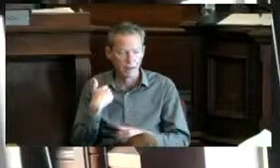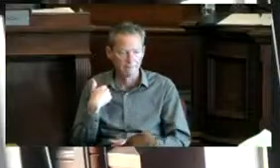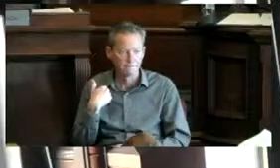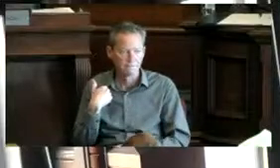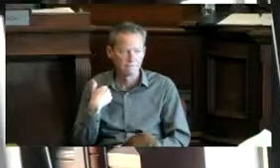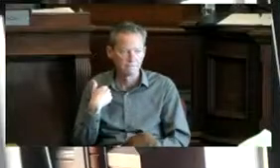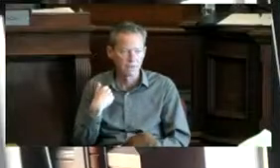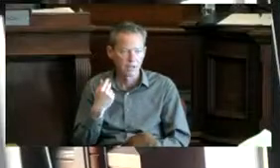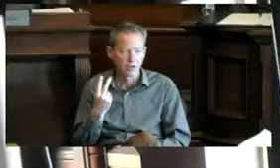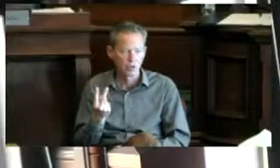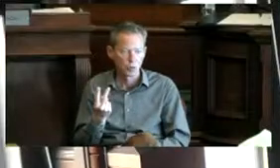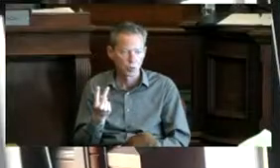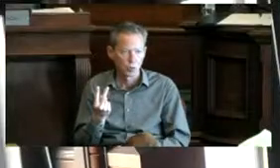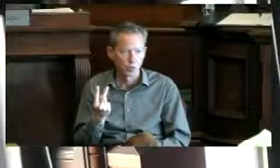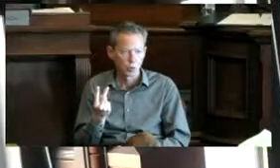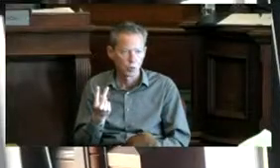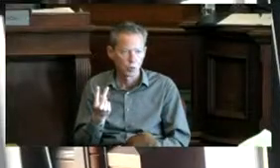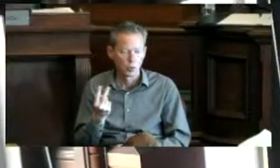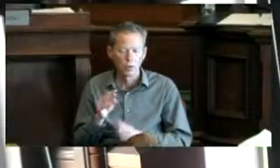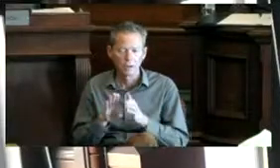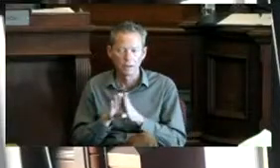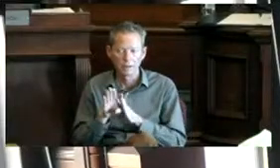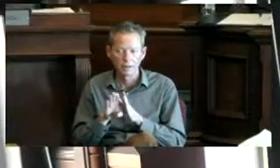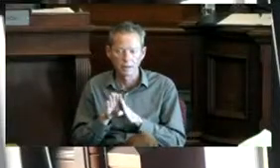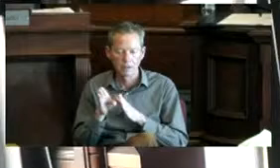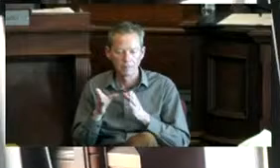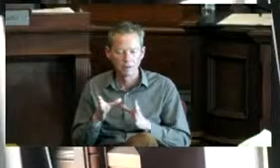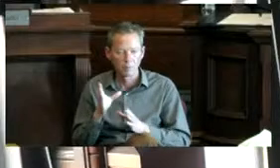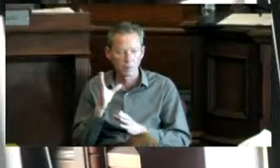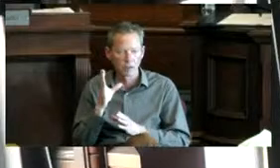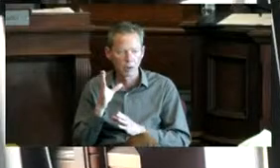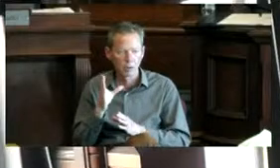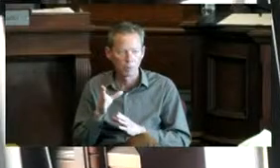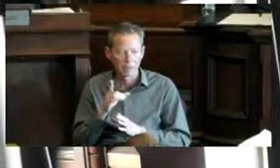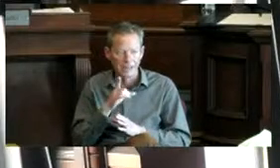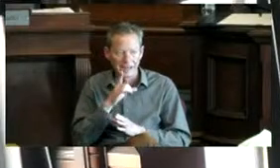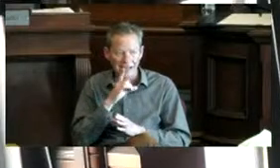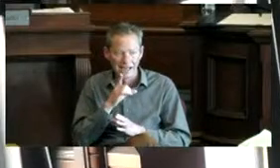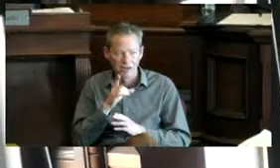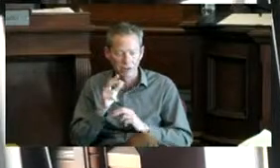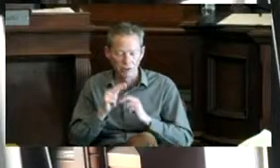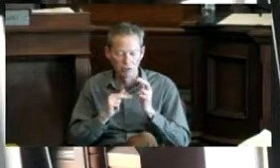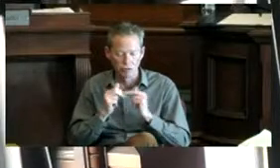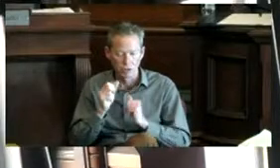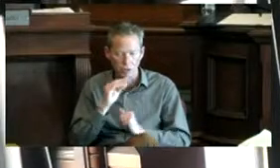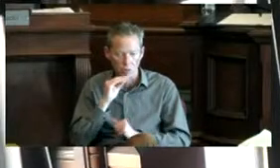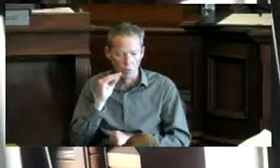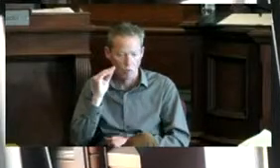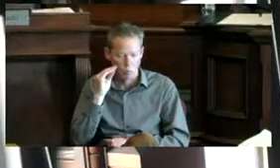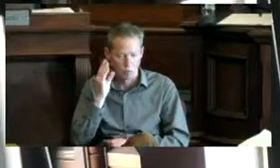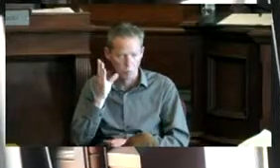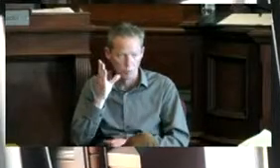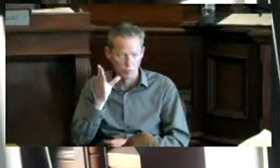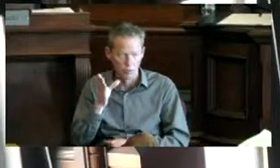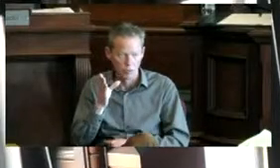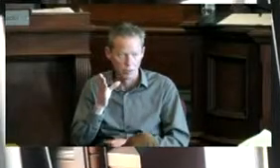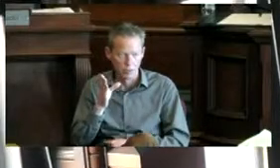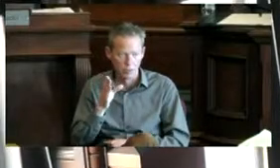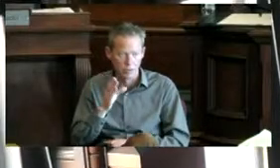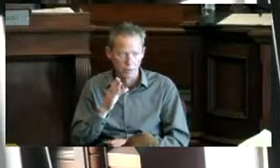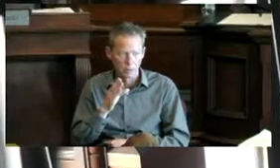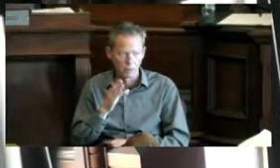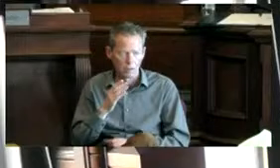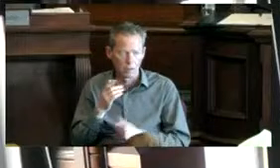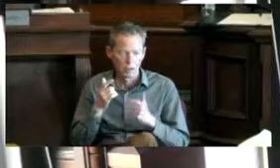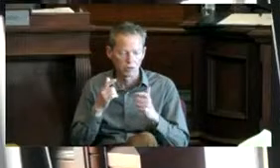have two developers that will be actually constructing the home. So it is the Greater